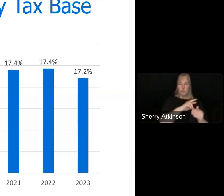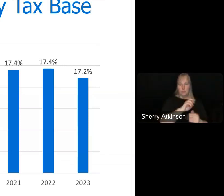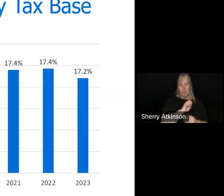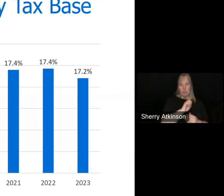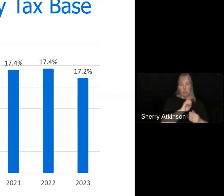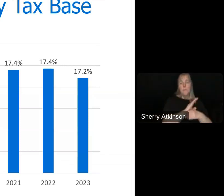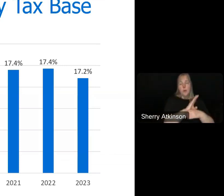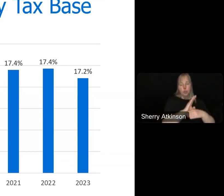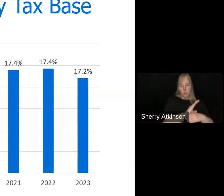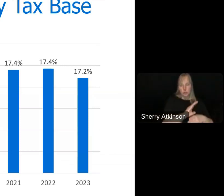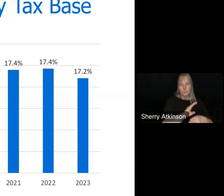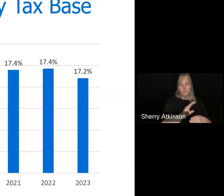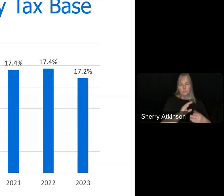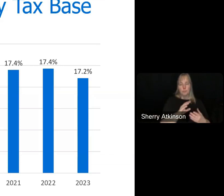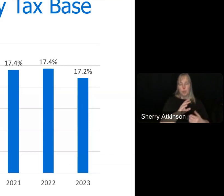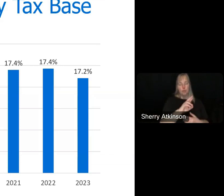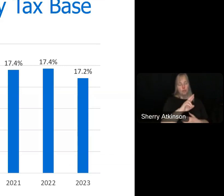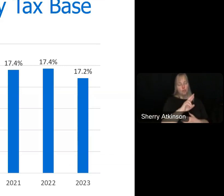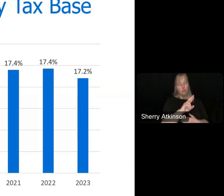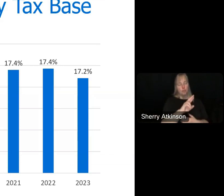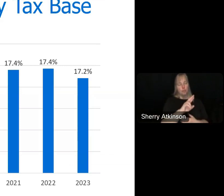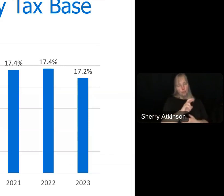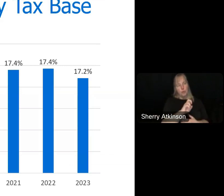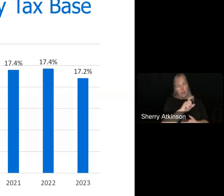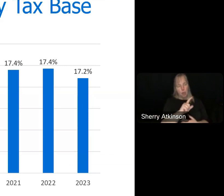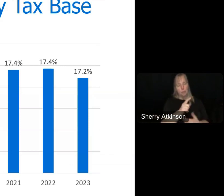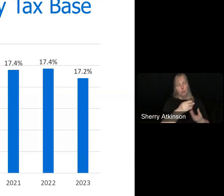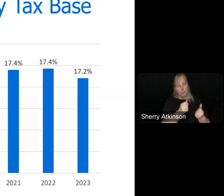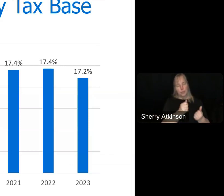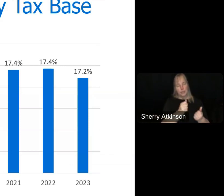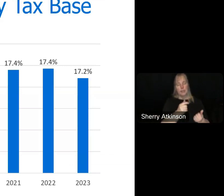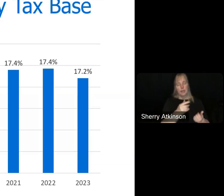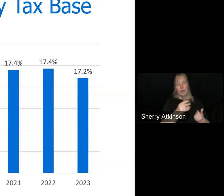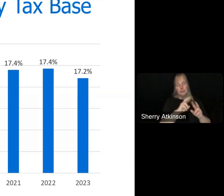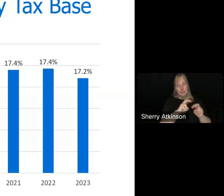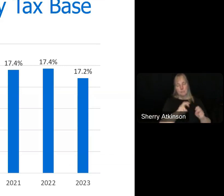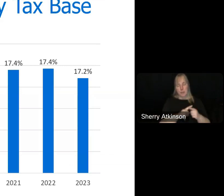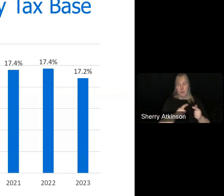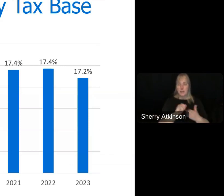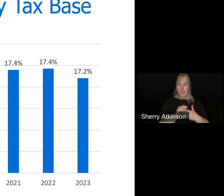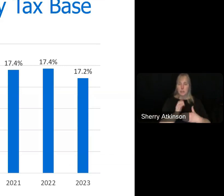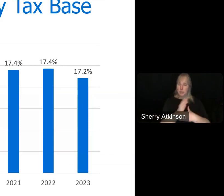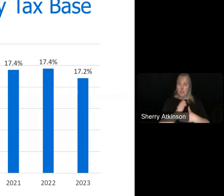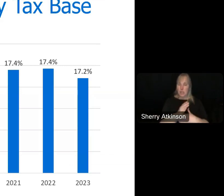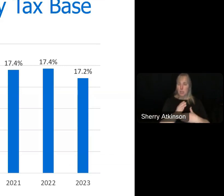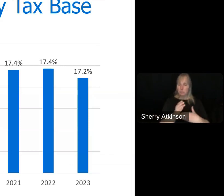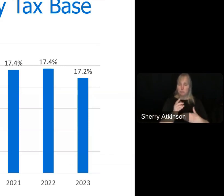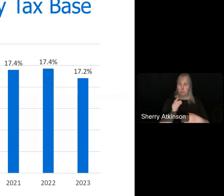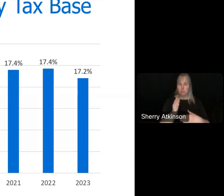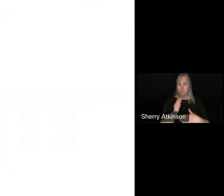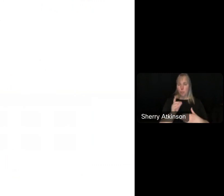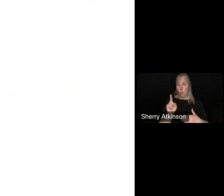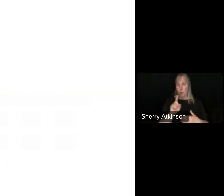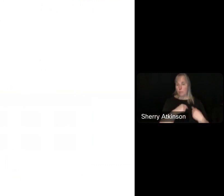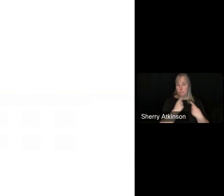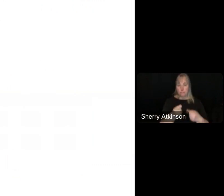the real property assessments, but it's within where we are for the last 5 years.